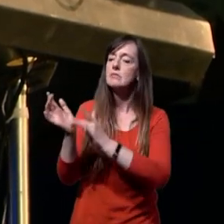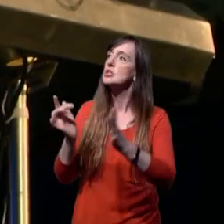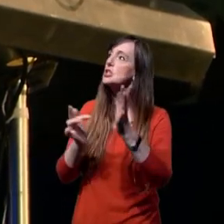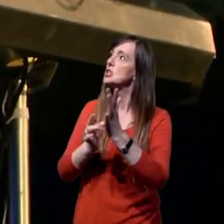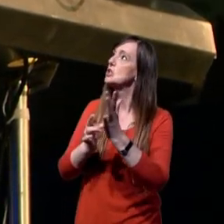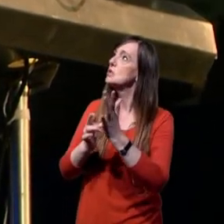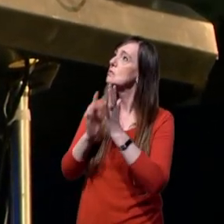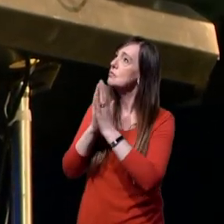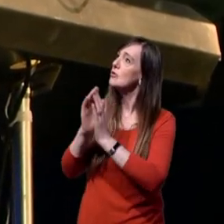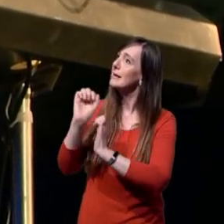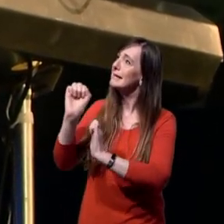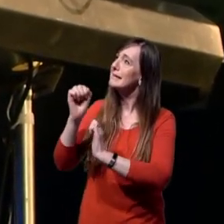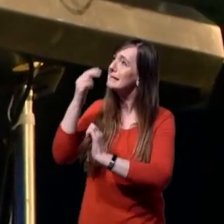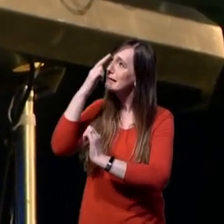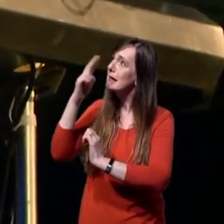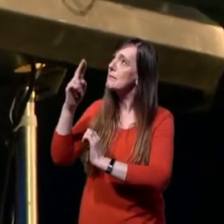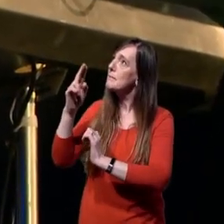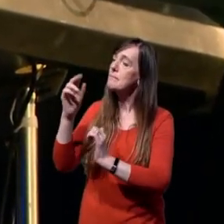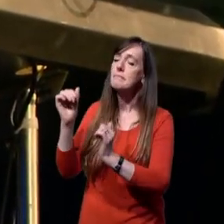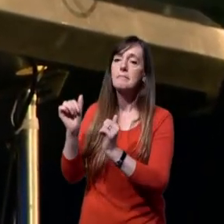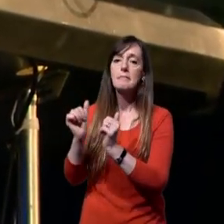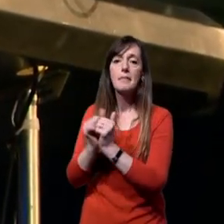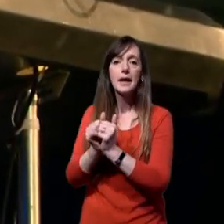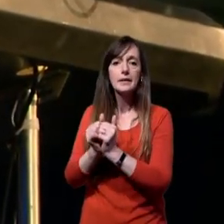name. Amen.